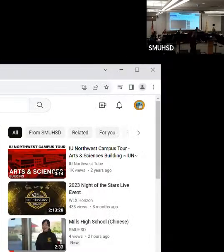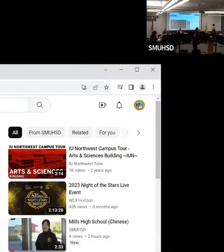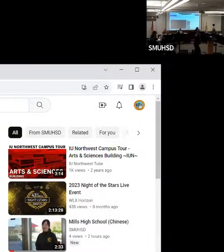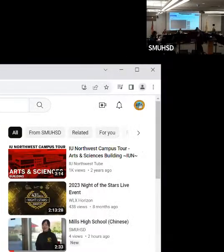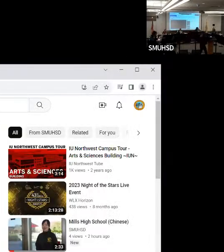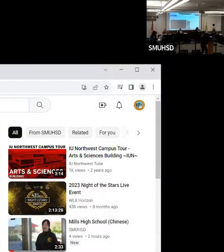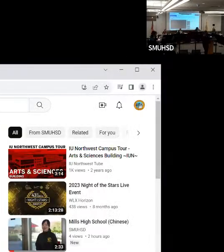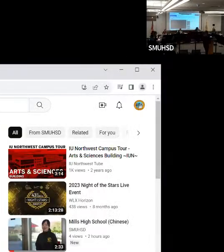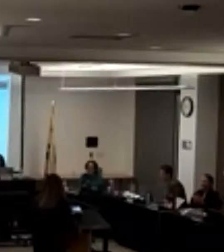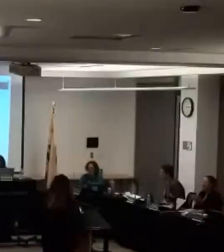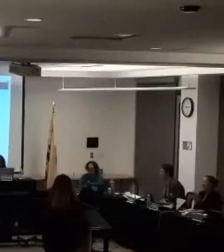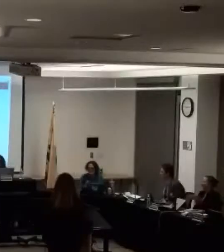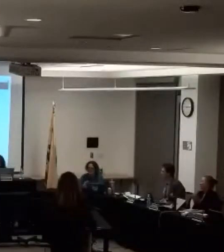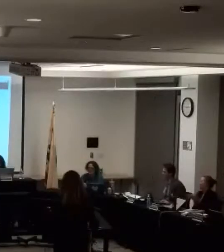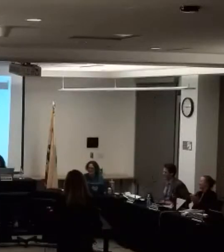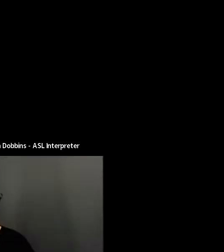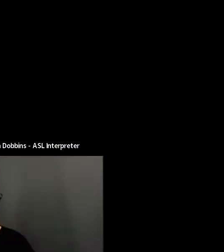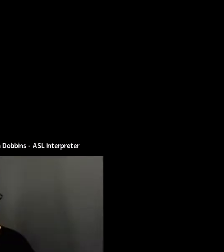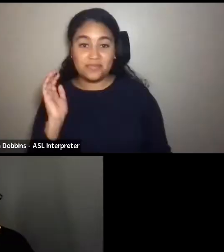Muy bien, bravo.